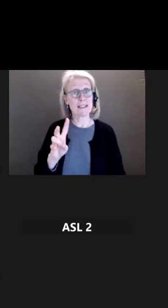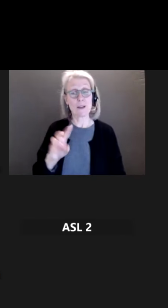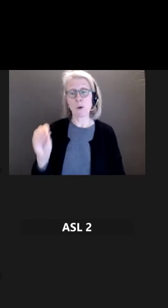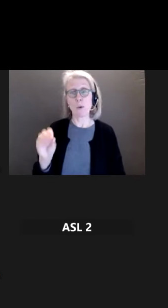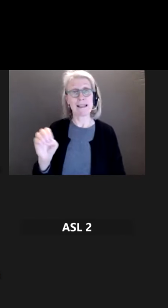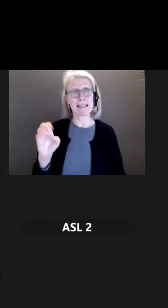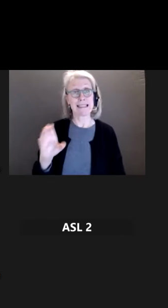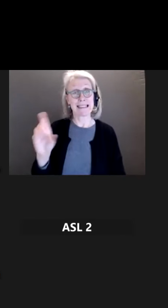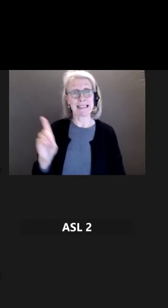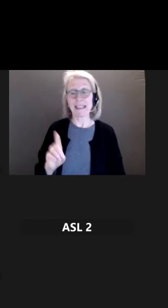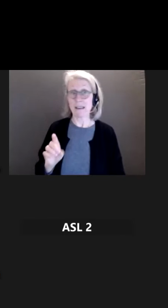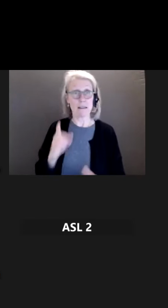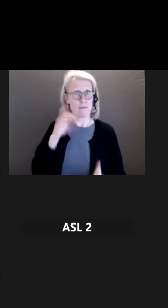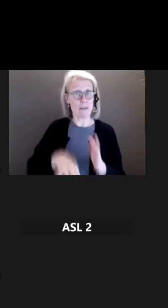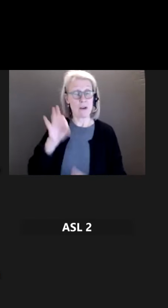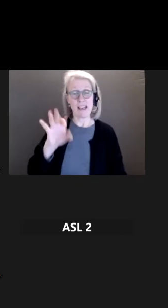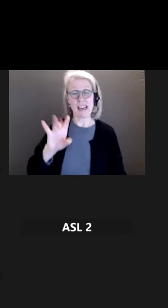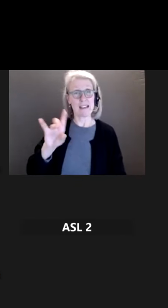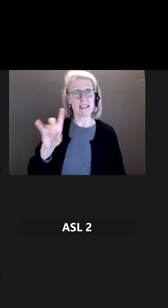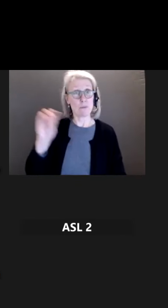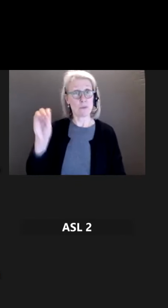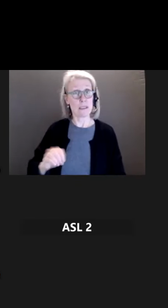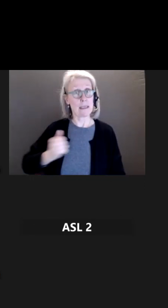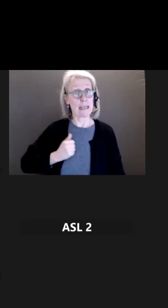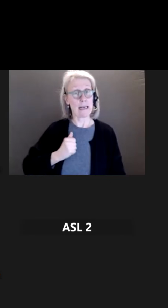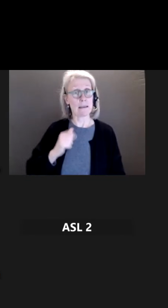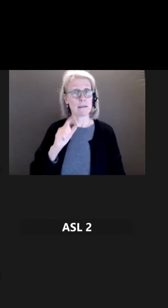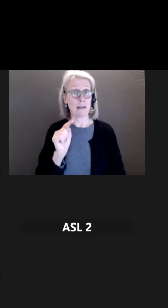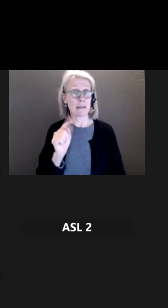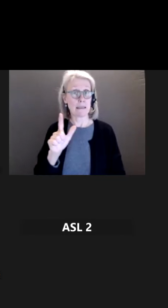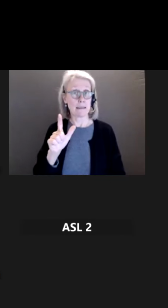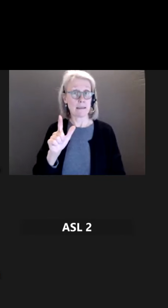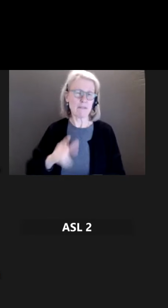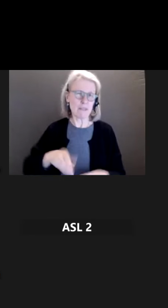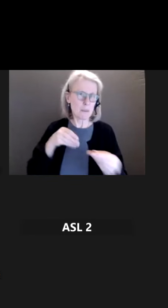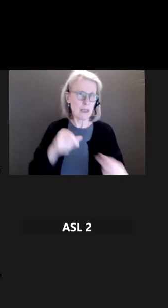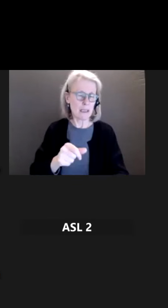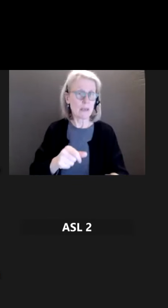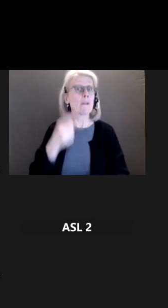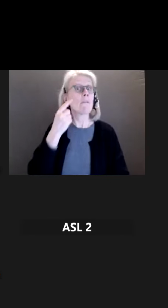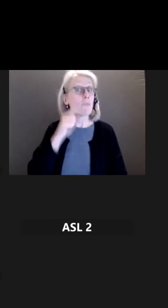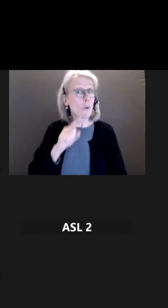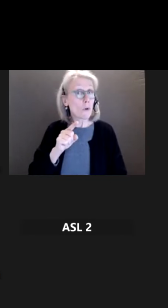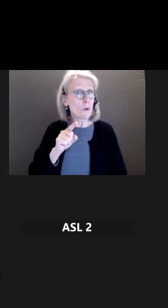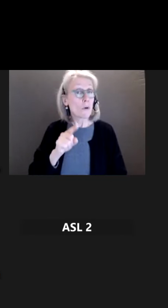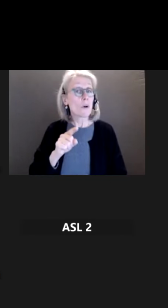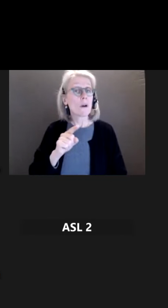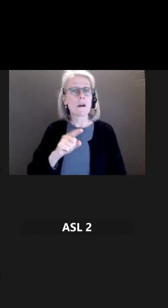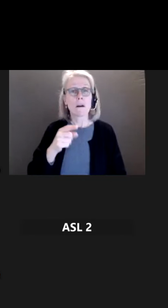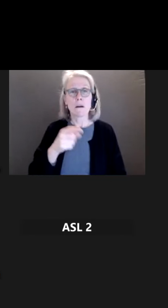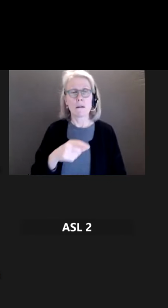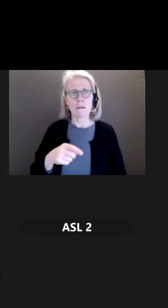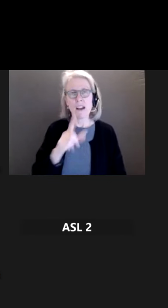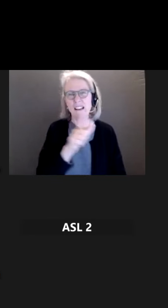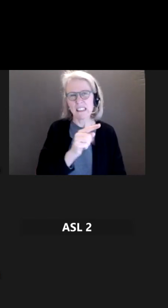that 87% of Canada's long-term care spending was allocated to institutional care and